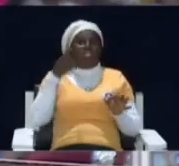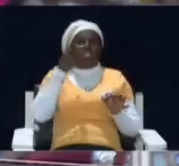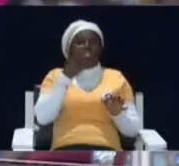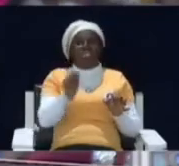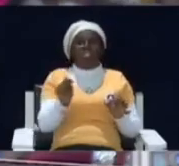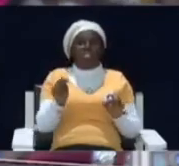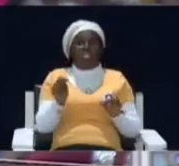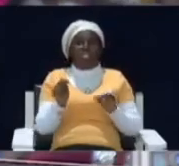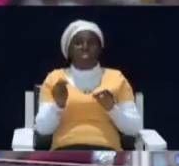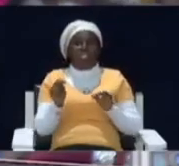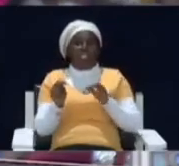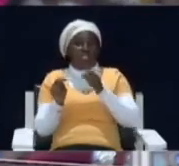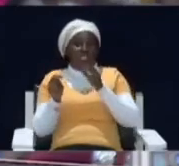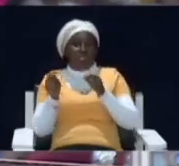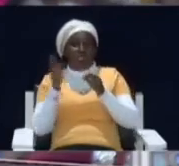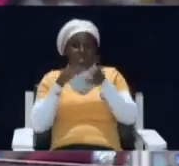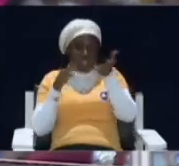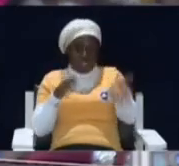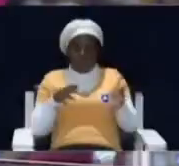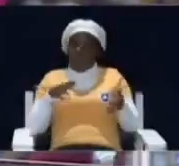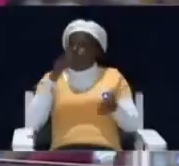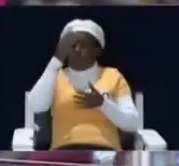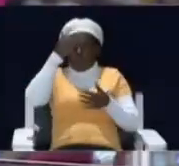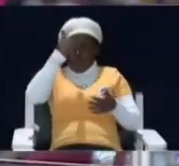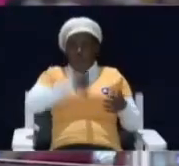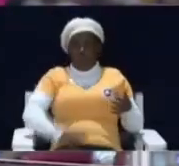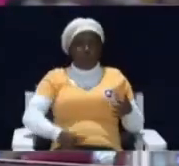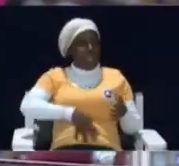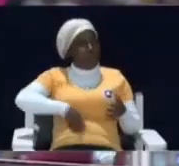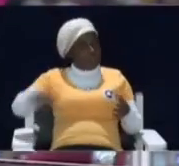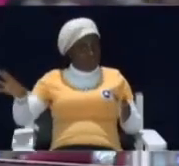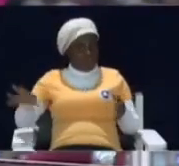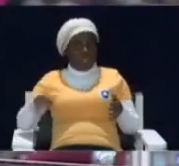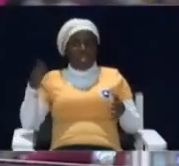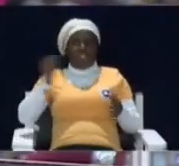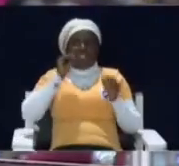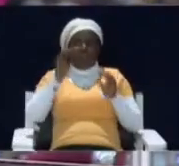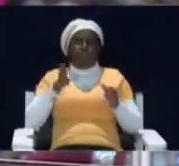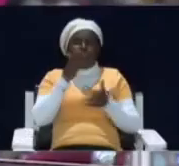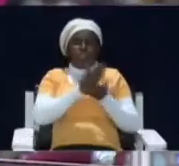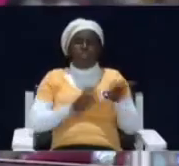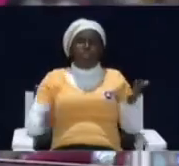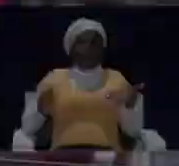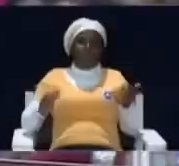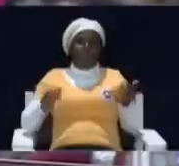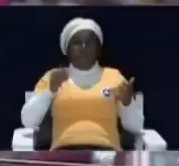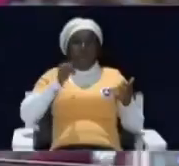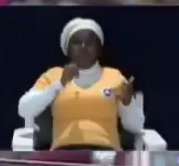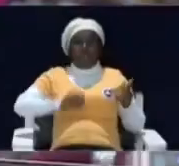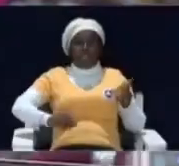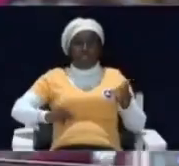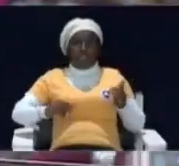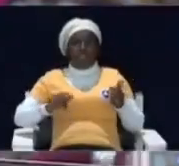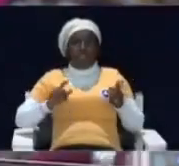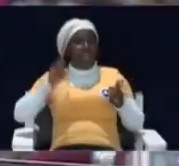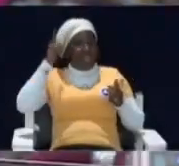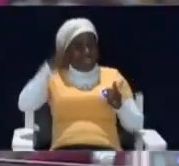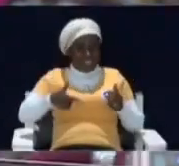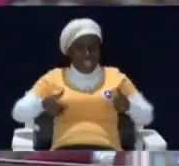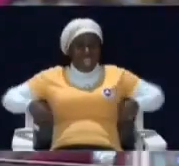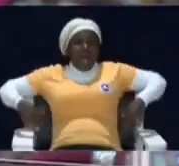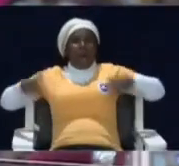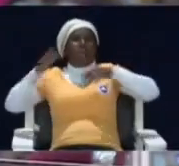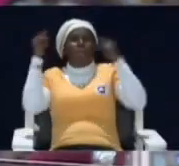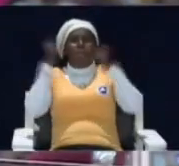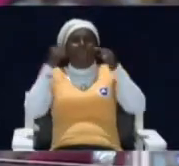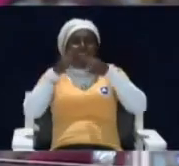out. But they put some machine on her stomach. In the meantime, the pain behind her back was unbearable.